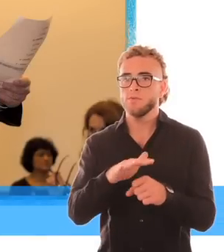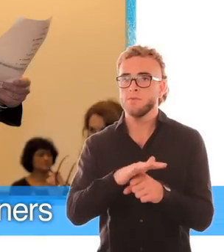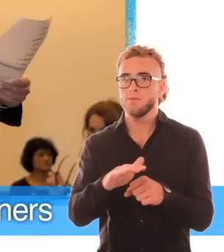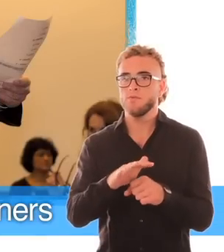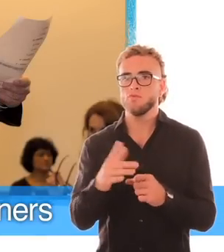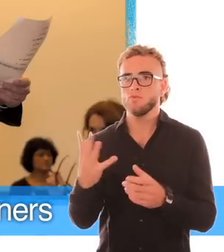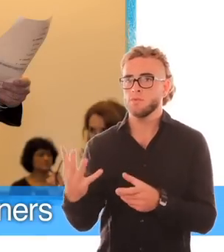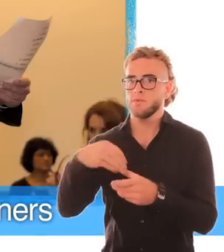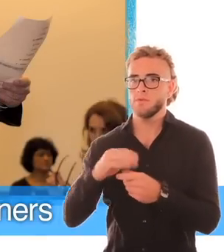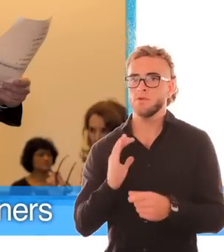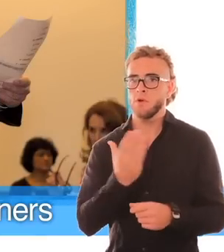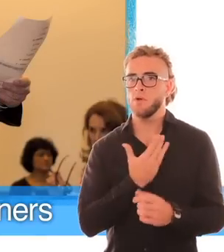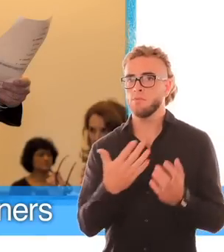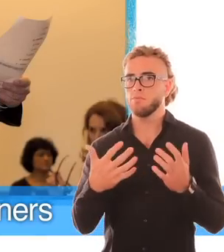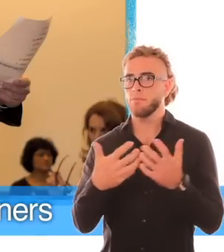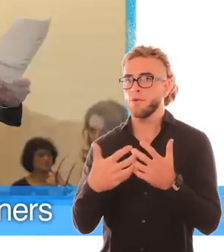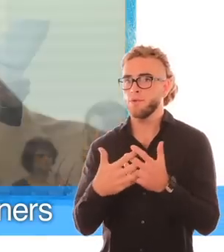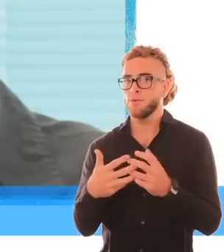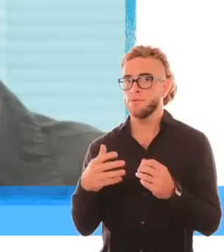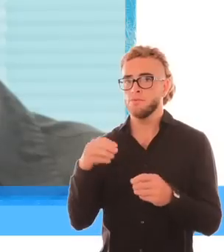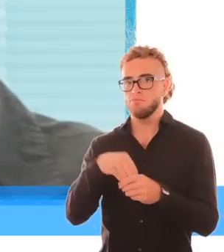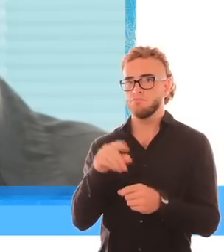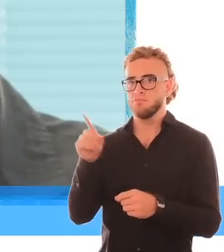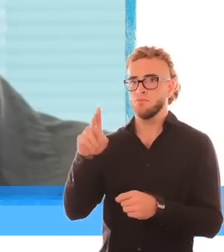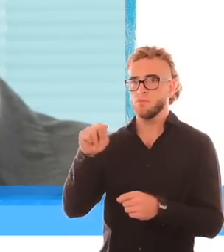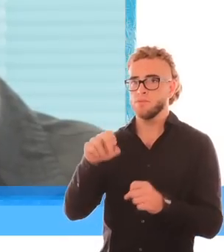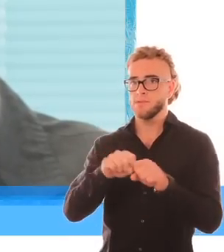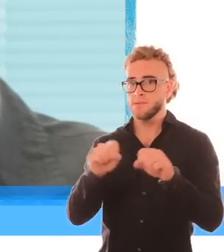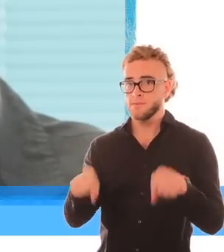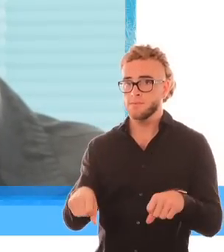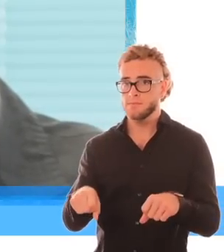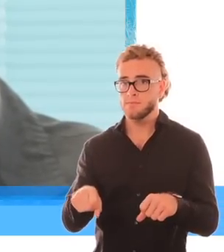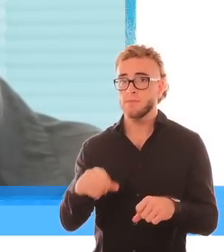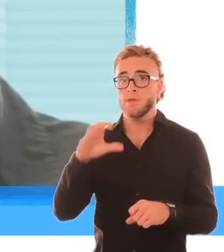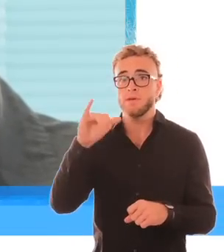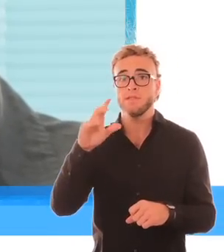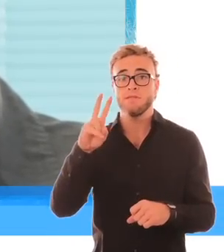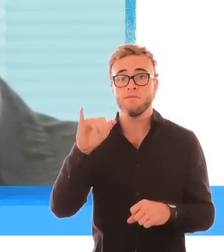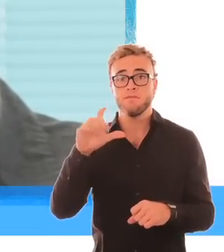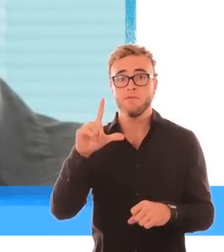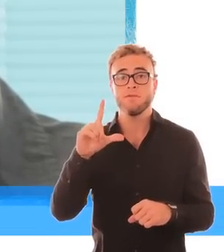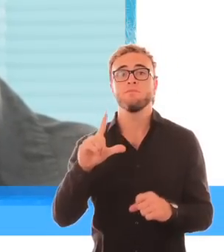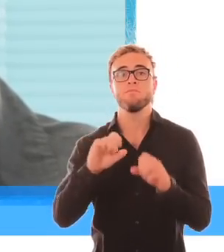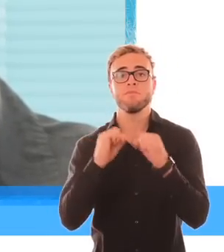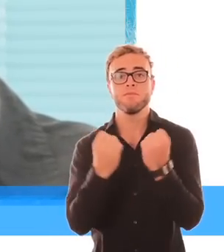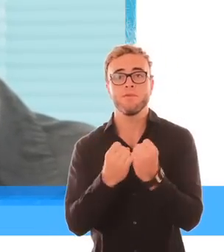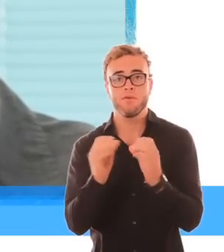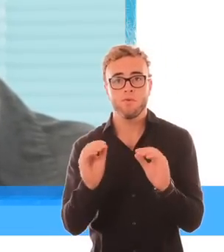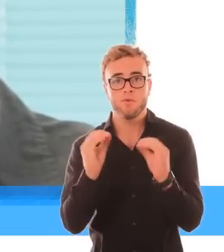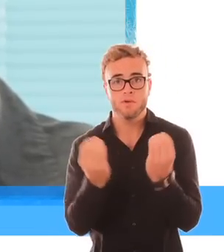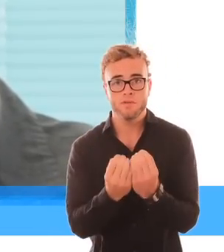are knowledgeable enough to engage our partners in the UN system, in civil society